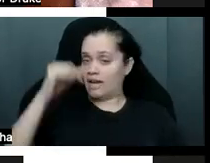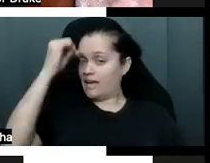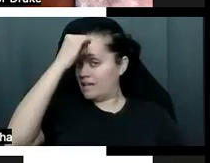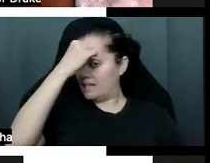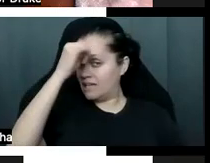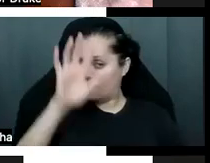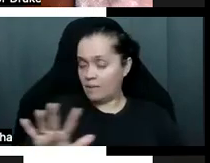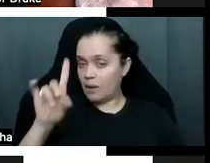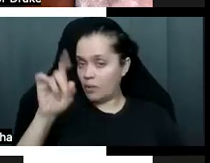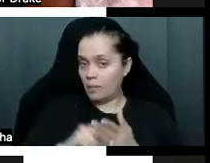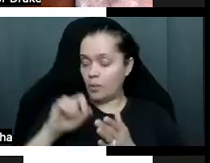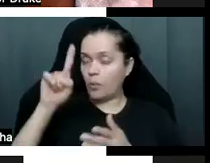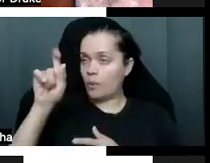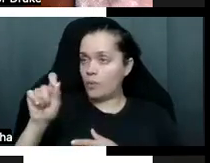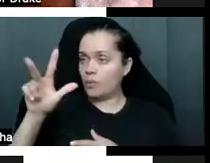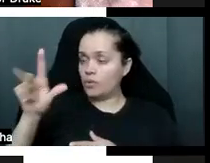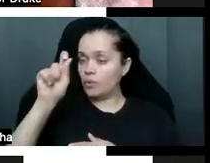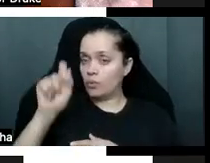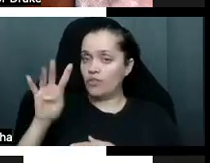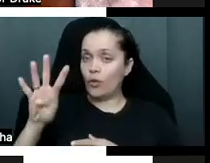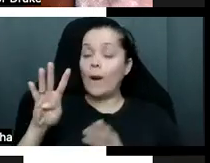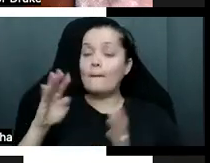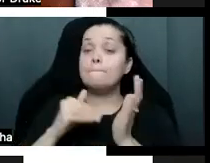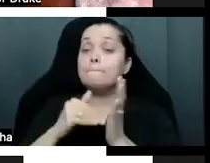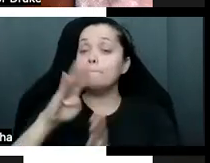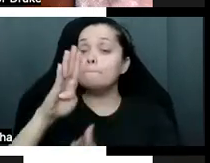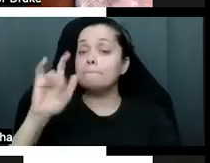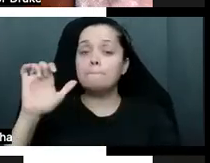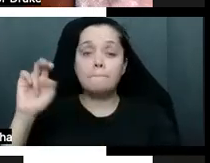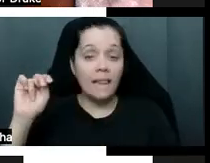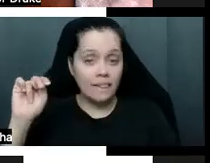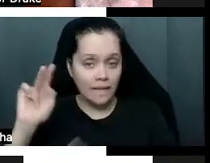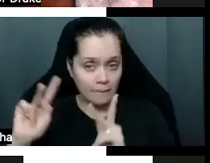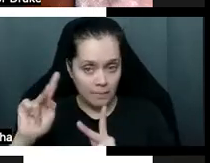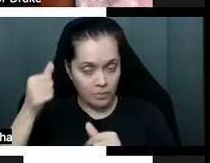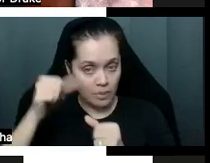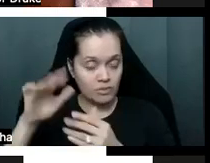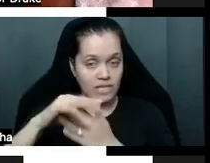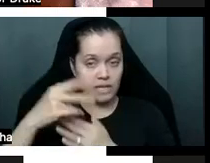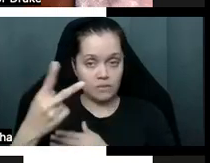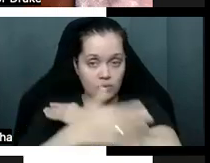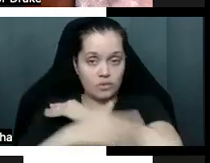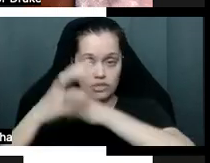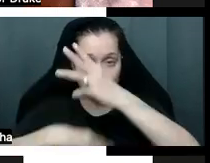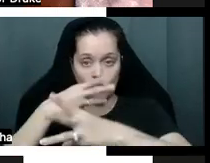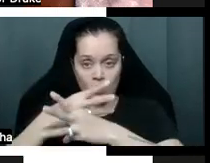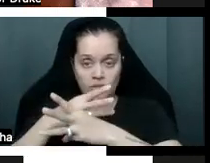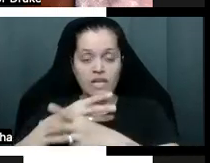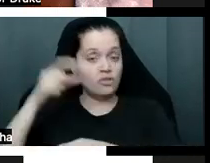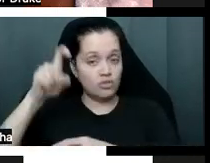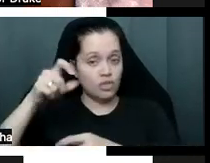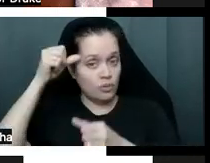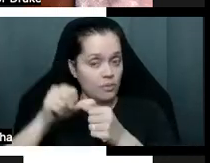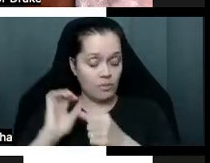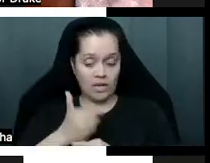about 1.3, 1.4 billion people, right? Remember, those are the top two countries in the world. And you should remember that we